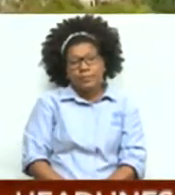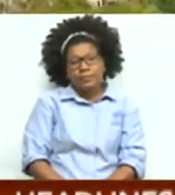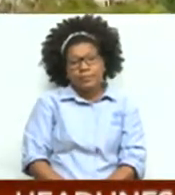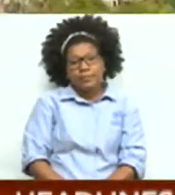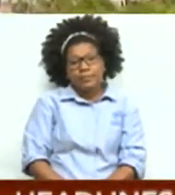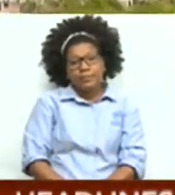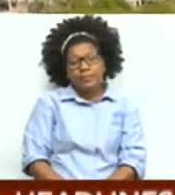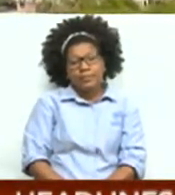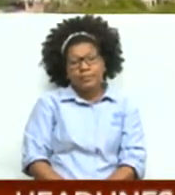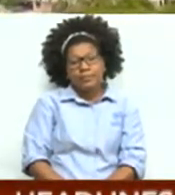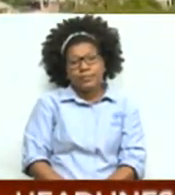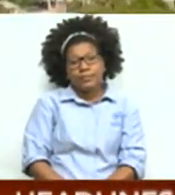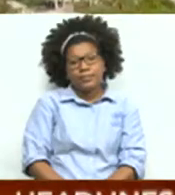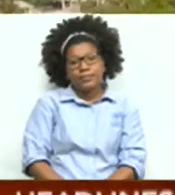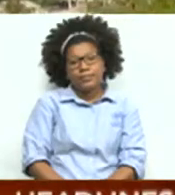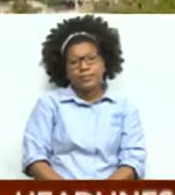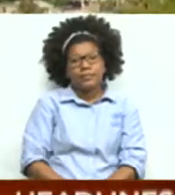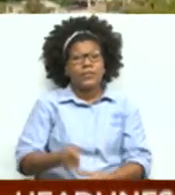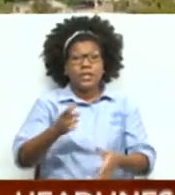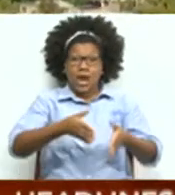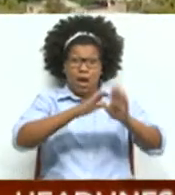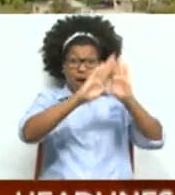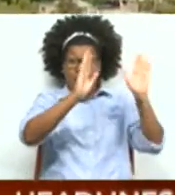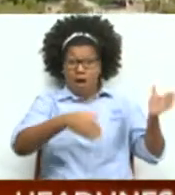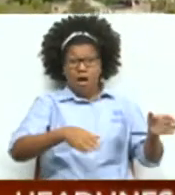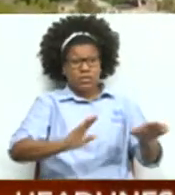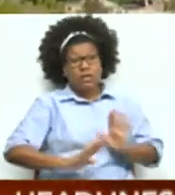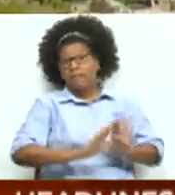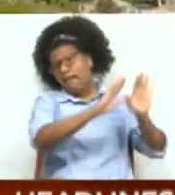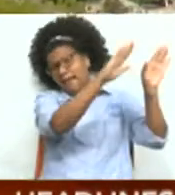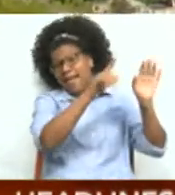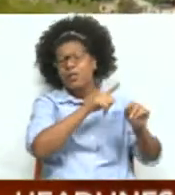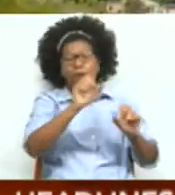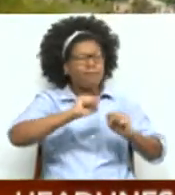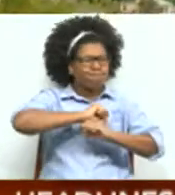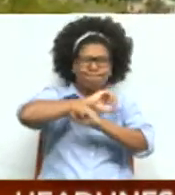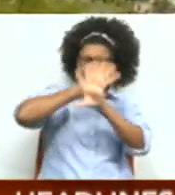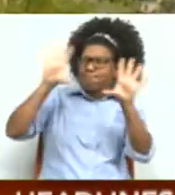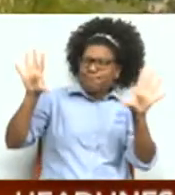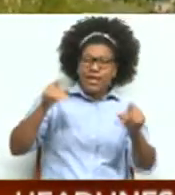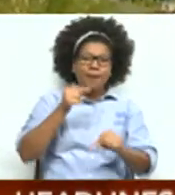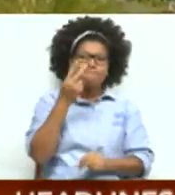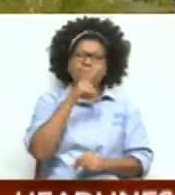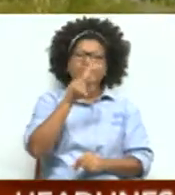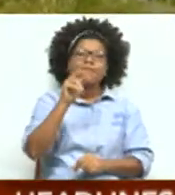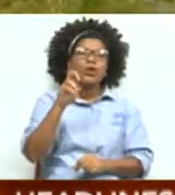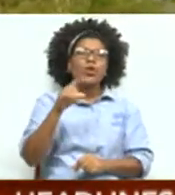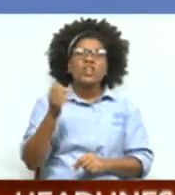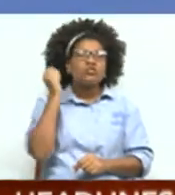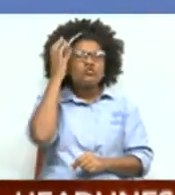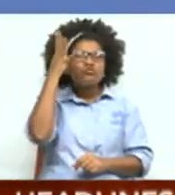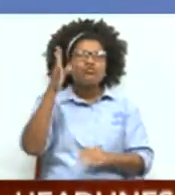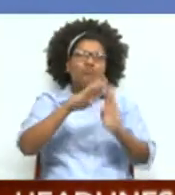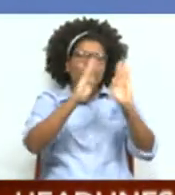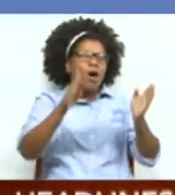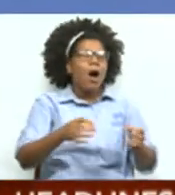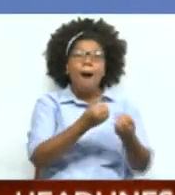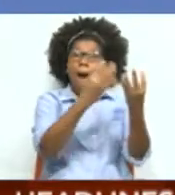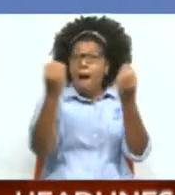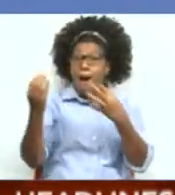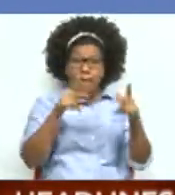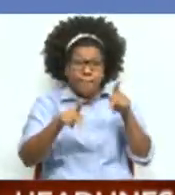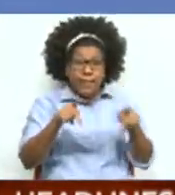A house on the hill with a picture-perfect panoramic view is the dream home of many. So when house-hunting families were